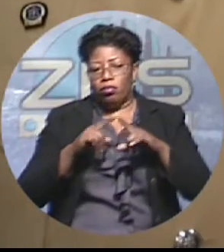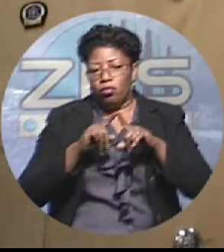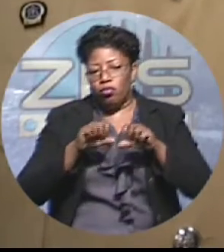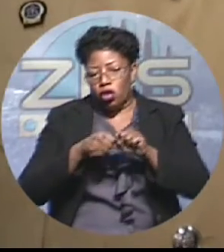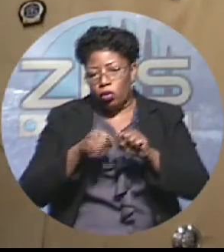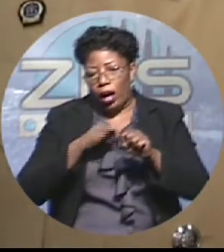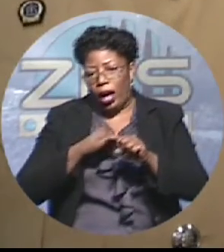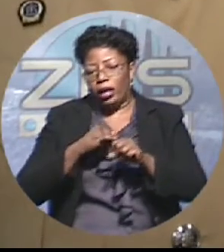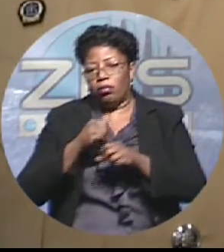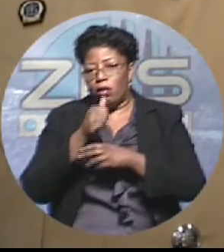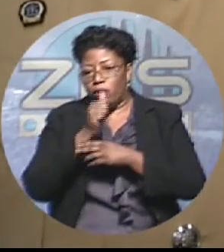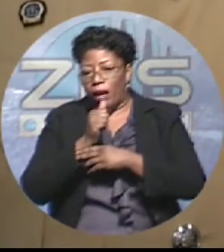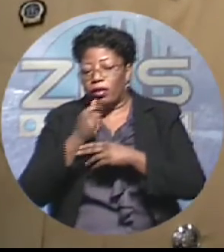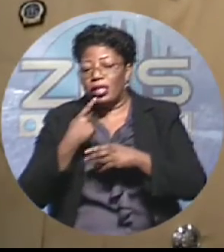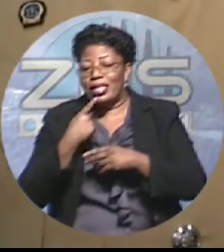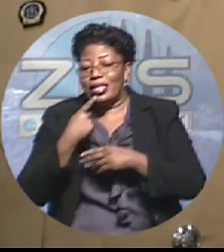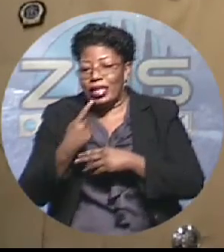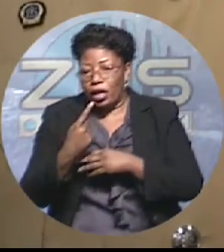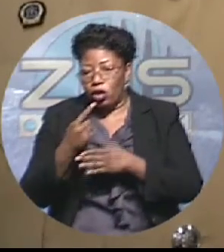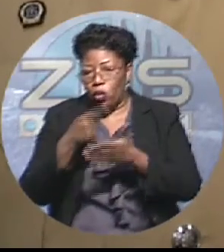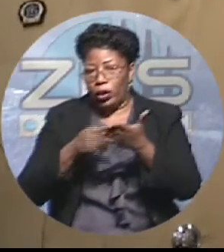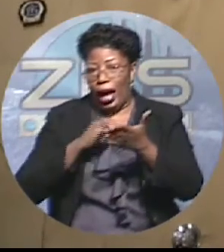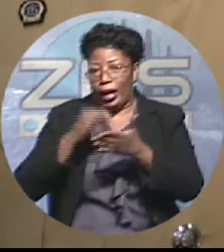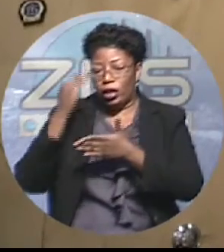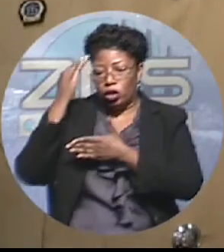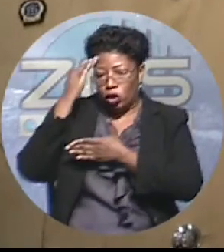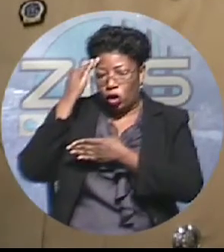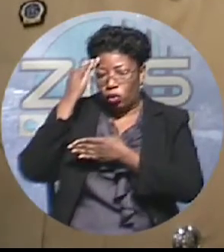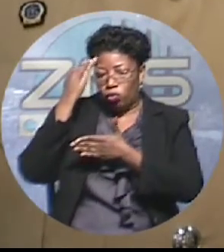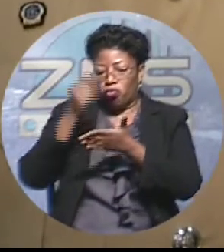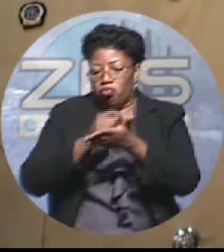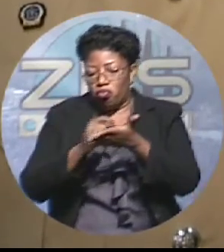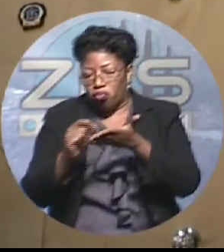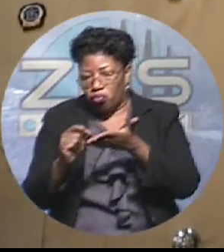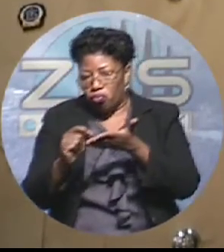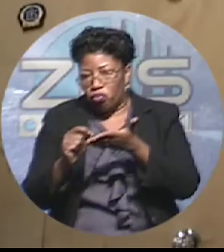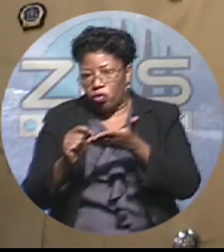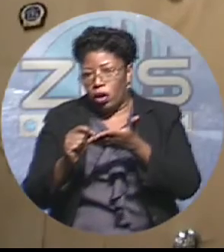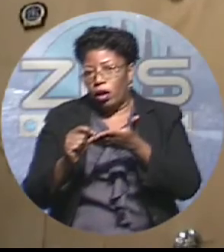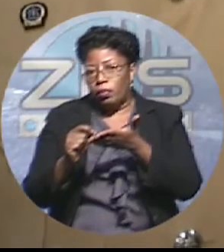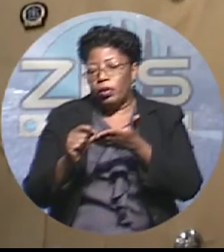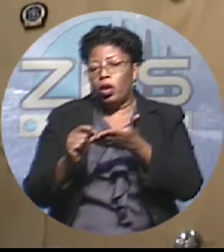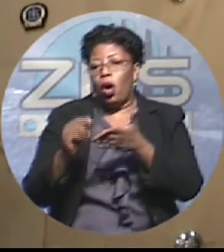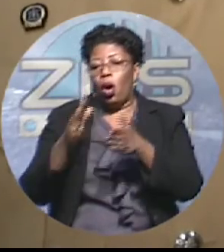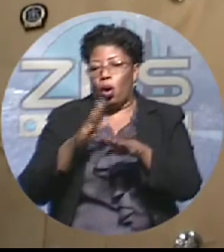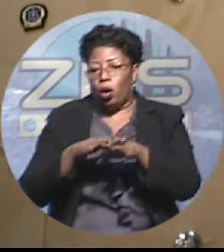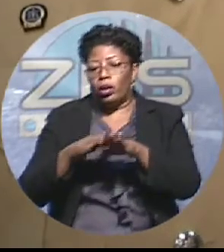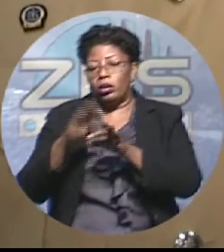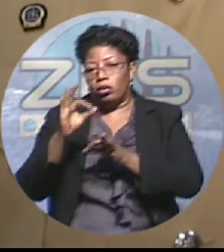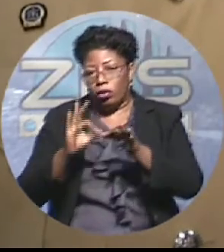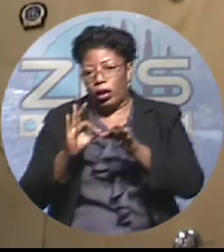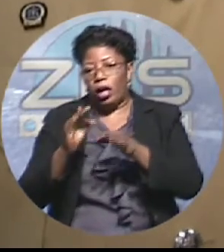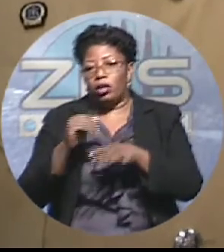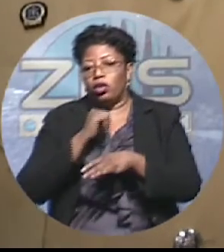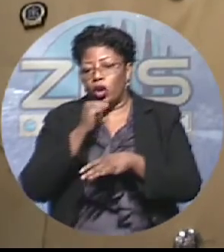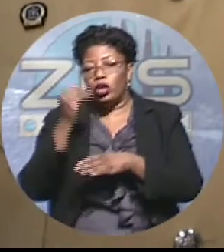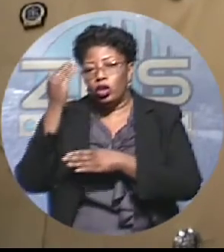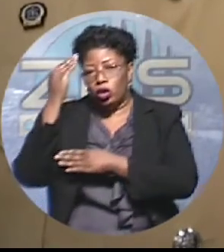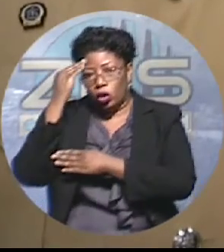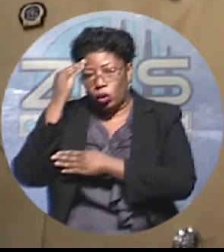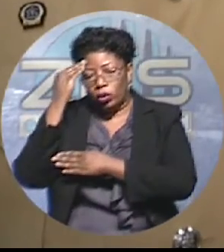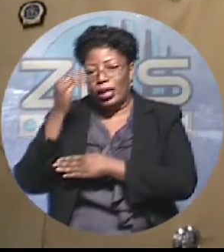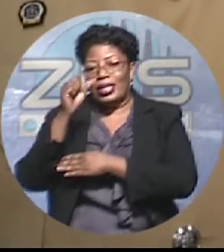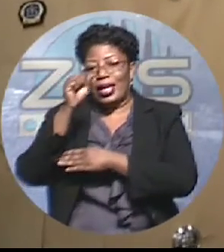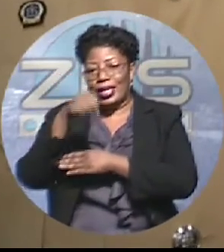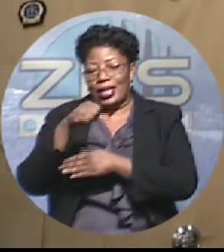if I can trust you, to tell you what I know, go on record, but at the point of trial, I would wish to remain anonymous. That can be done. The